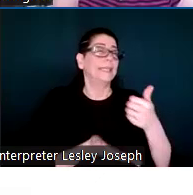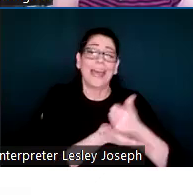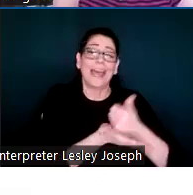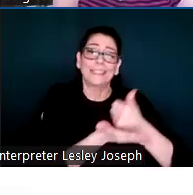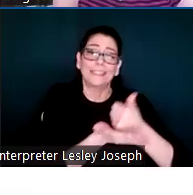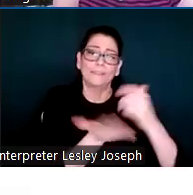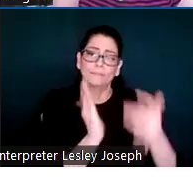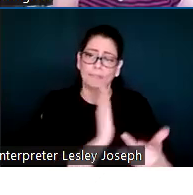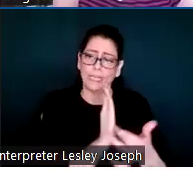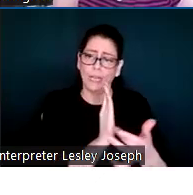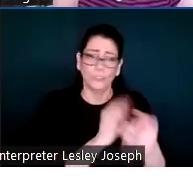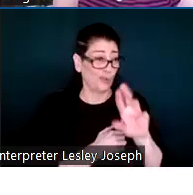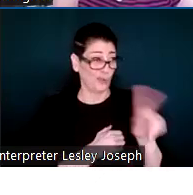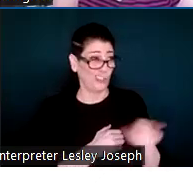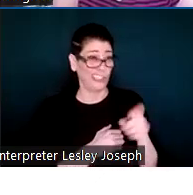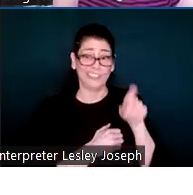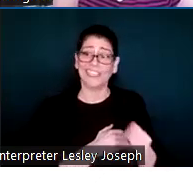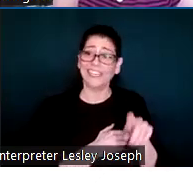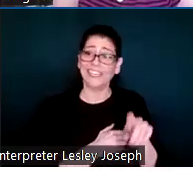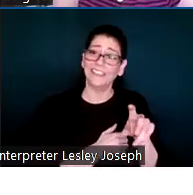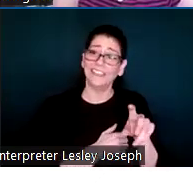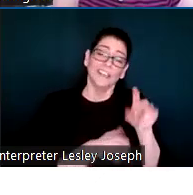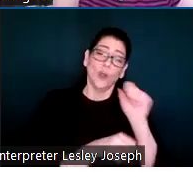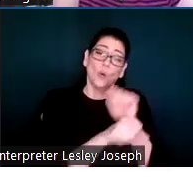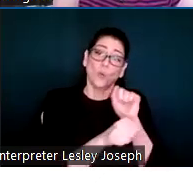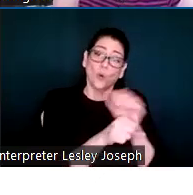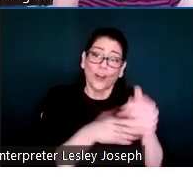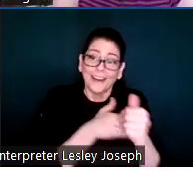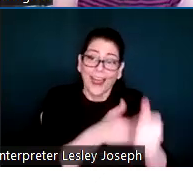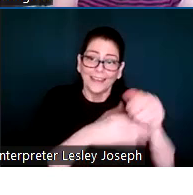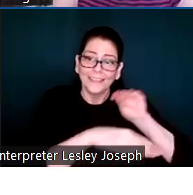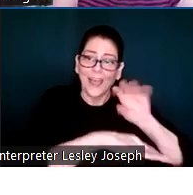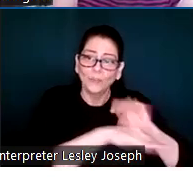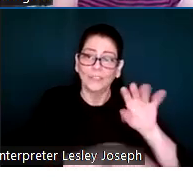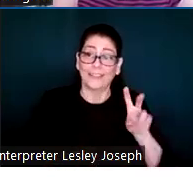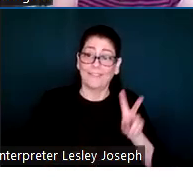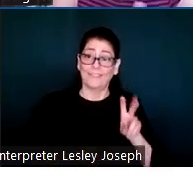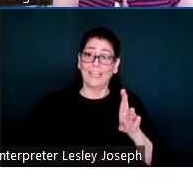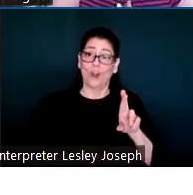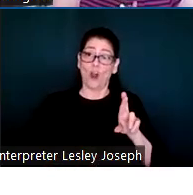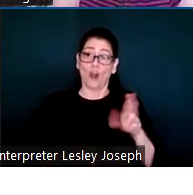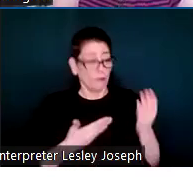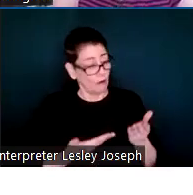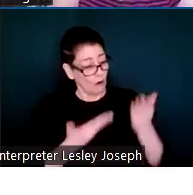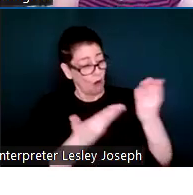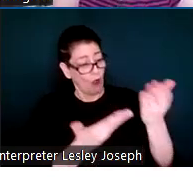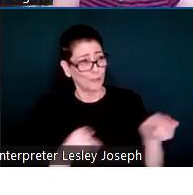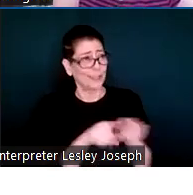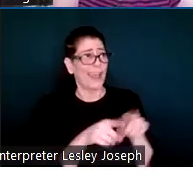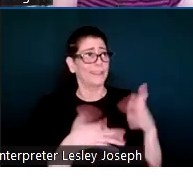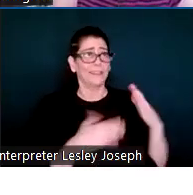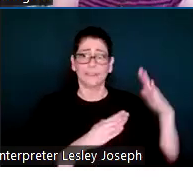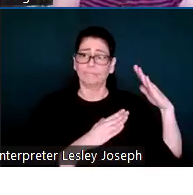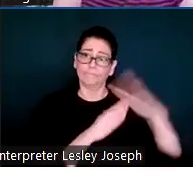might simply need really strong vocational guidance and counseling that VR offers up as its really, in my mind, premier